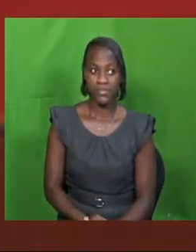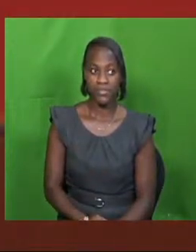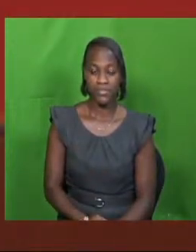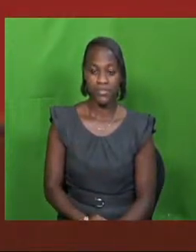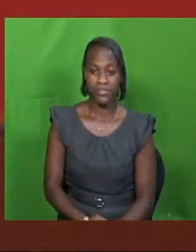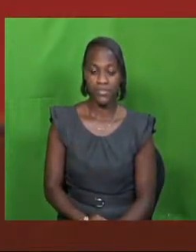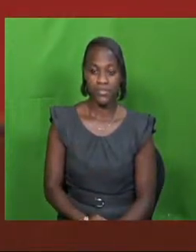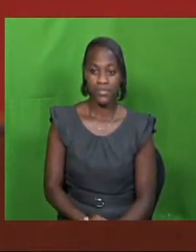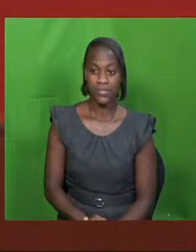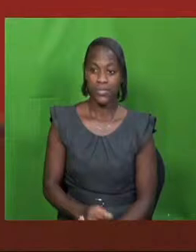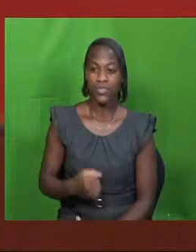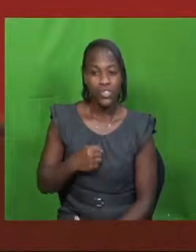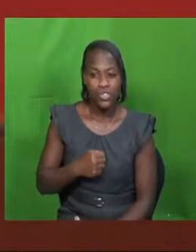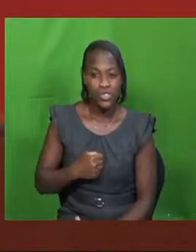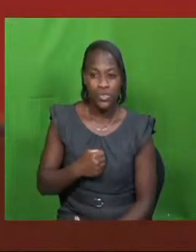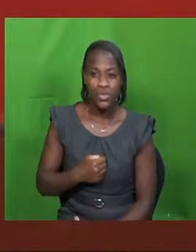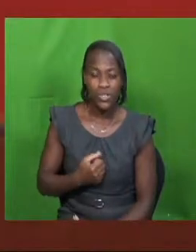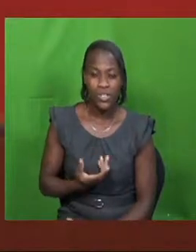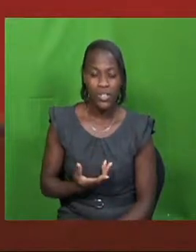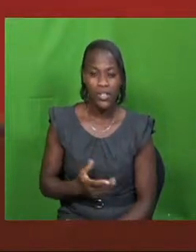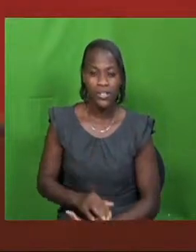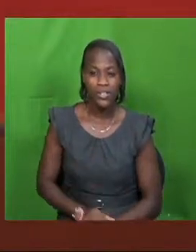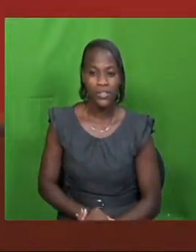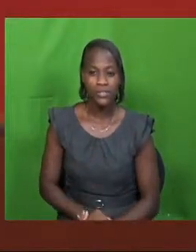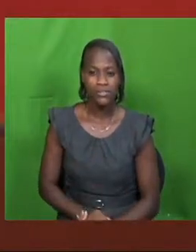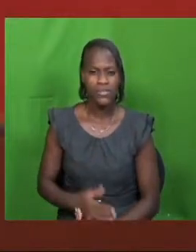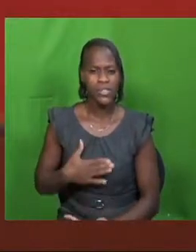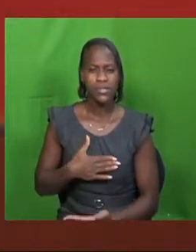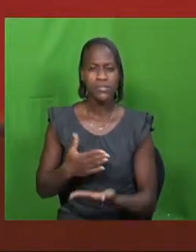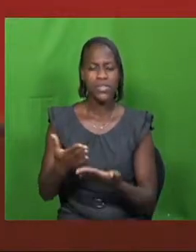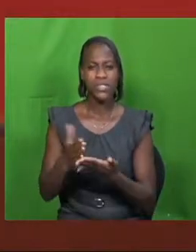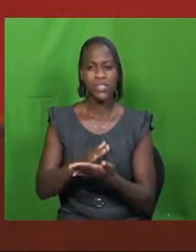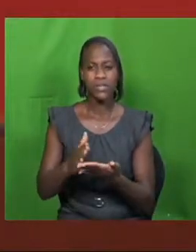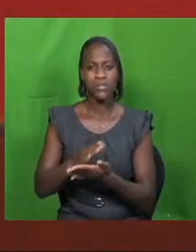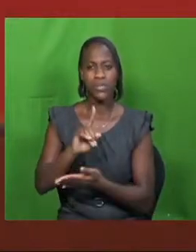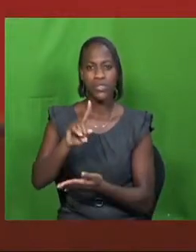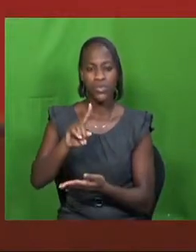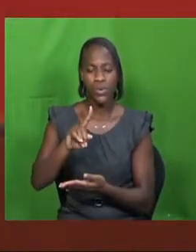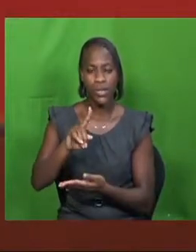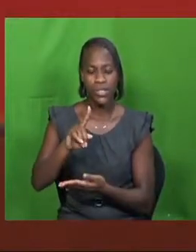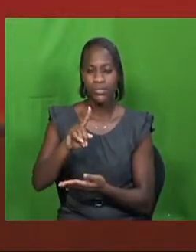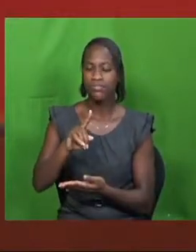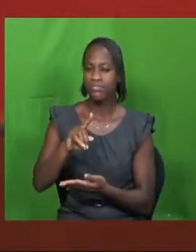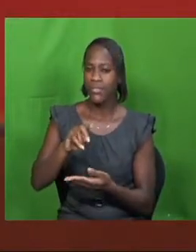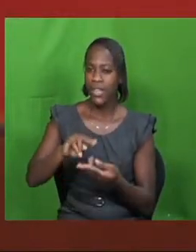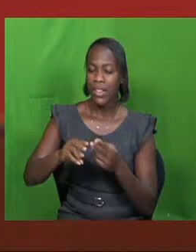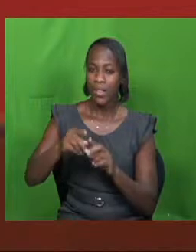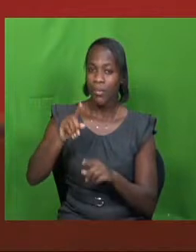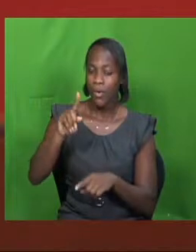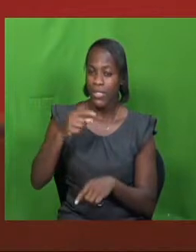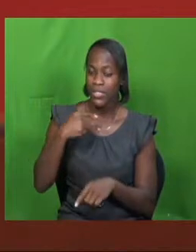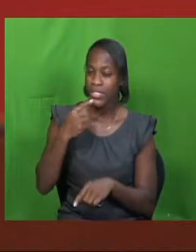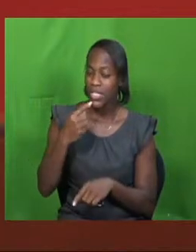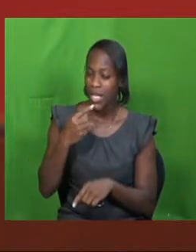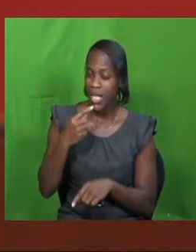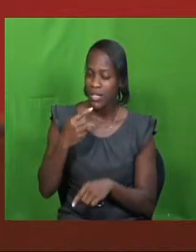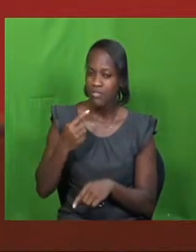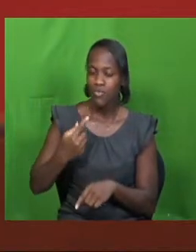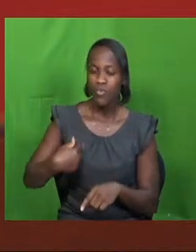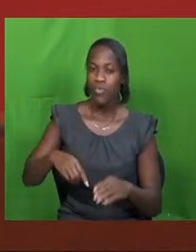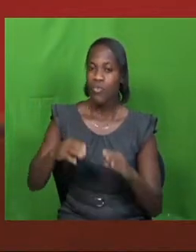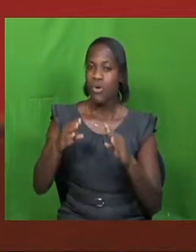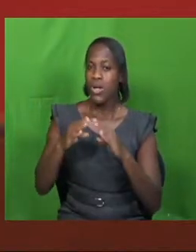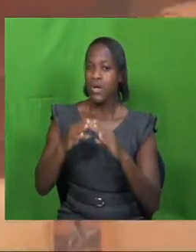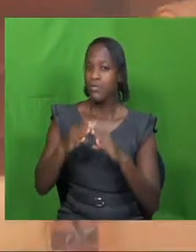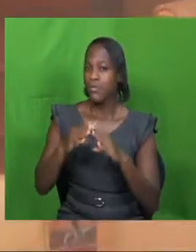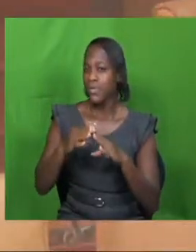Yes, sorry, Honorable Member. Right on, Speaker, page 1, item 1. The House met at 10 minutes in the forenoon. I think